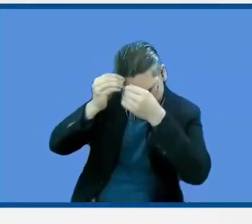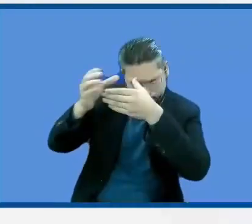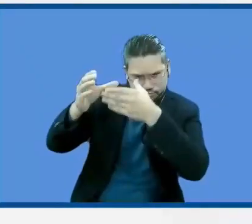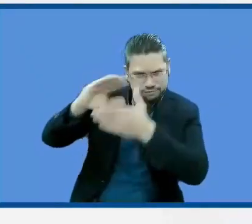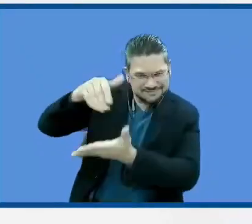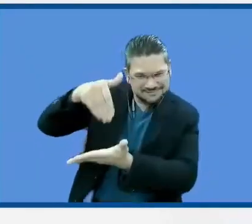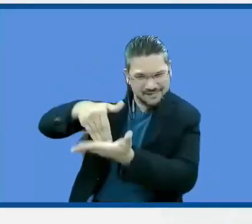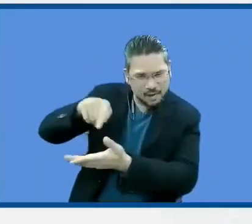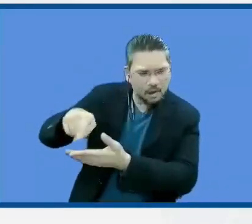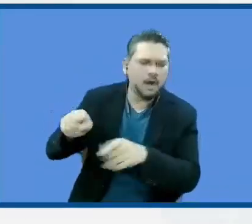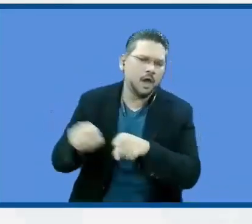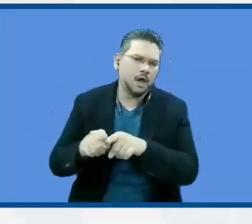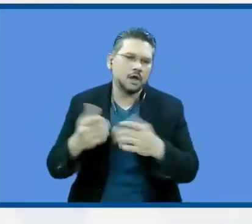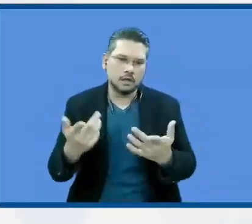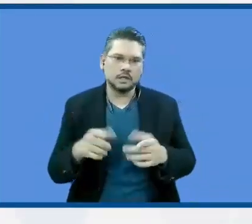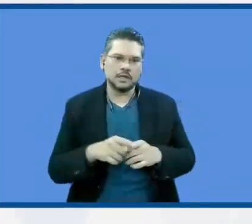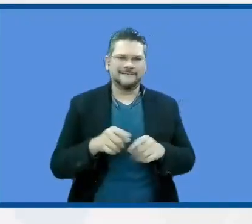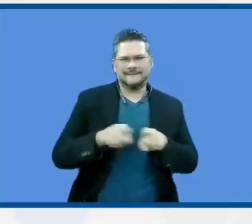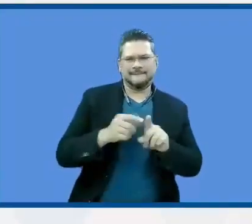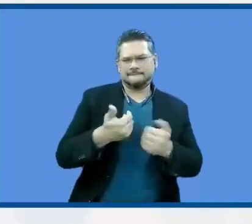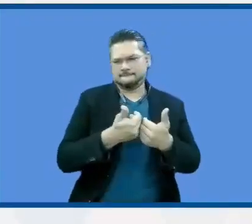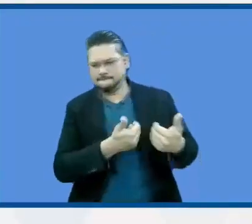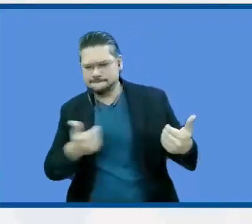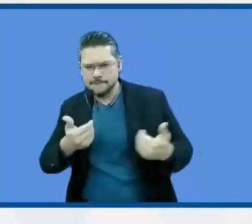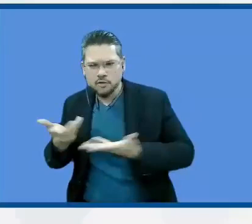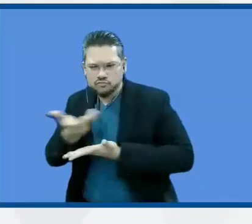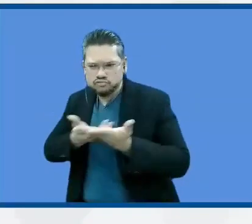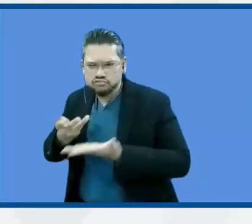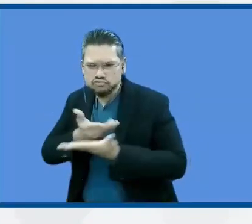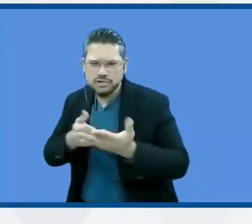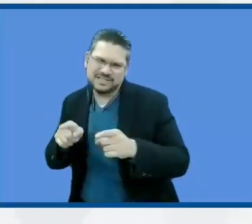lot of side conversations in the last couple of days. So the satellites of